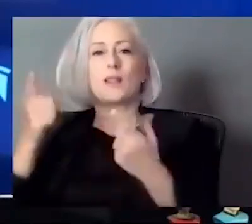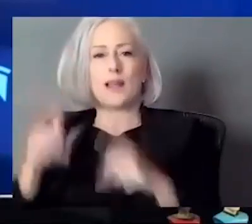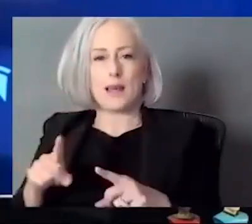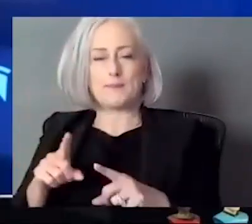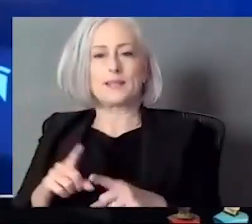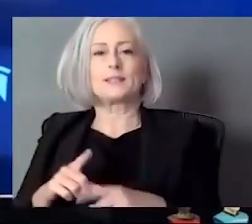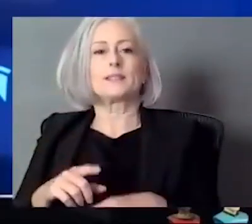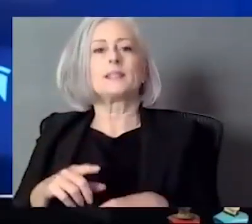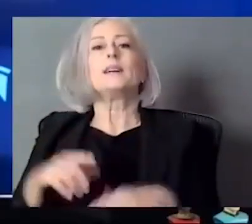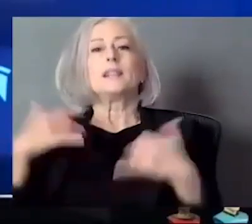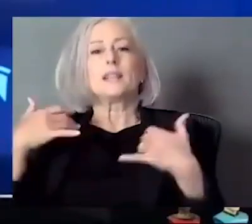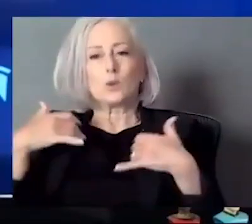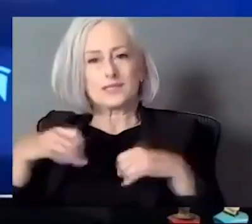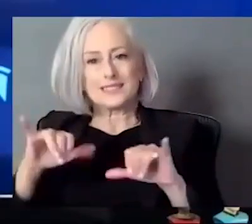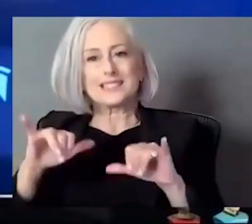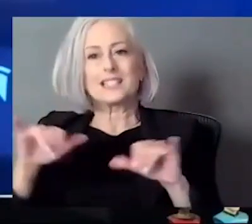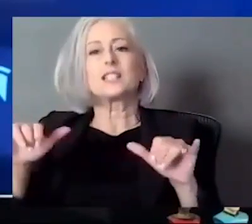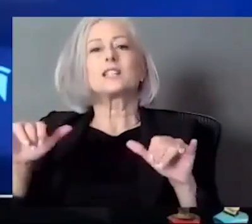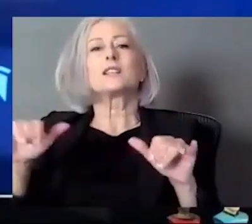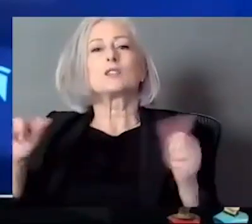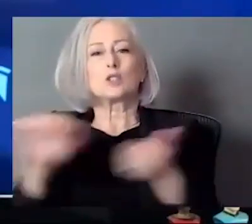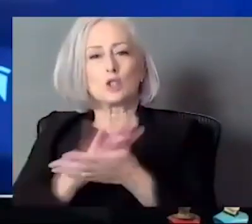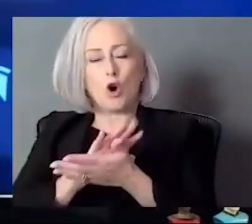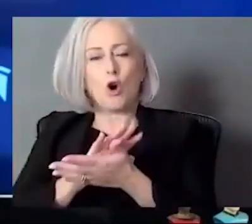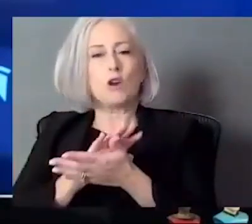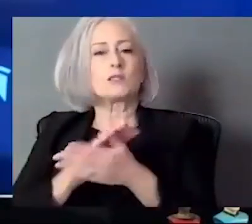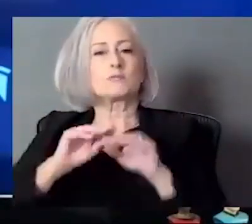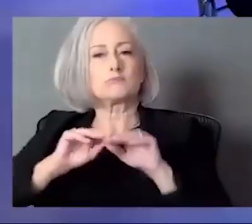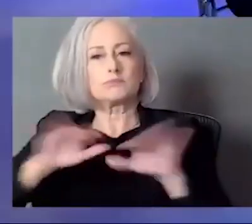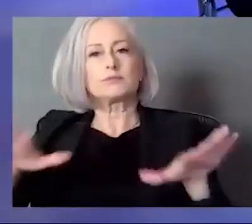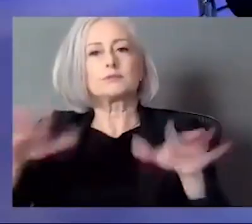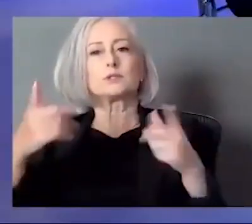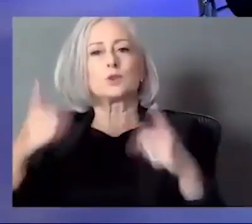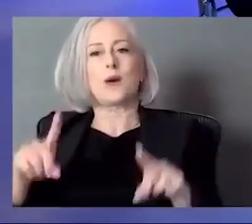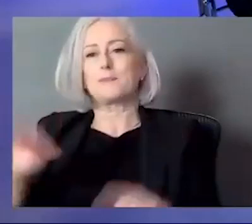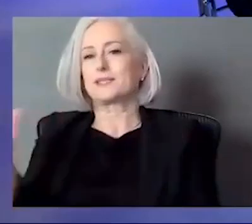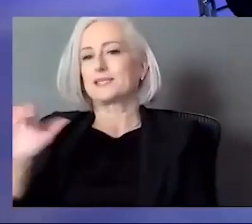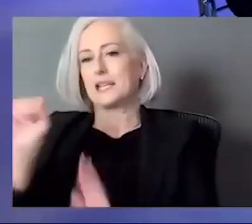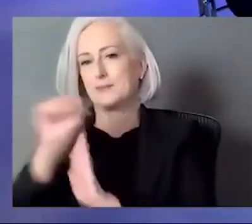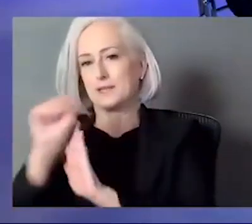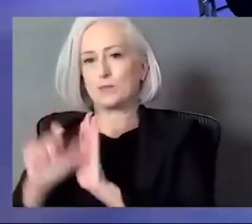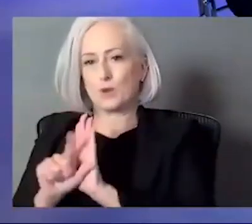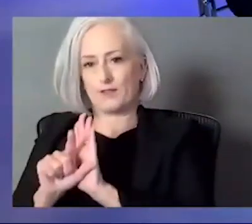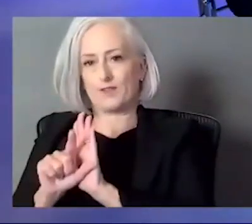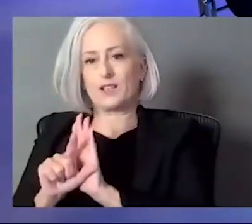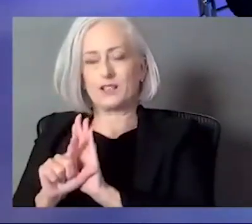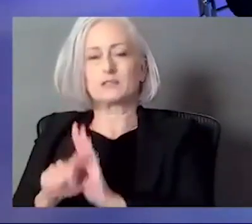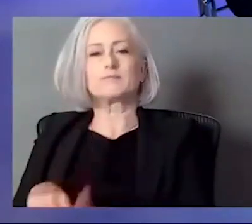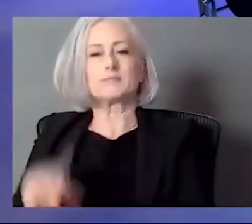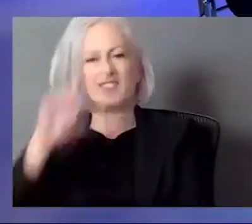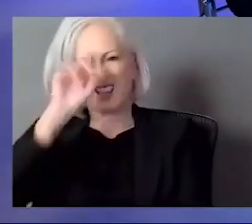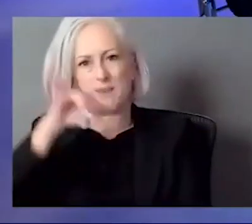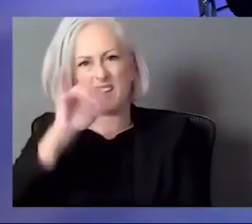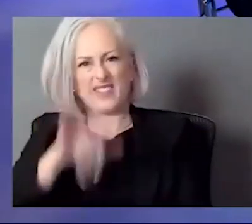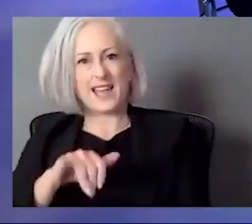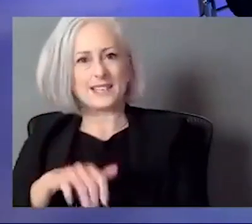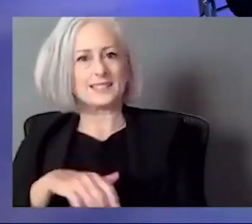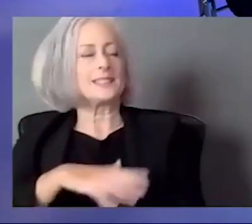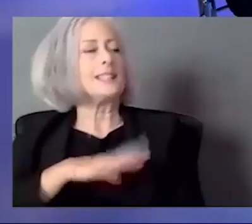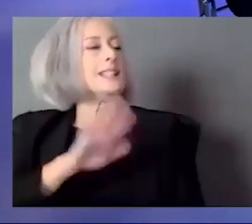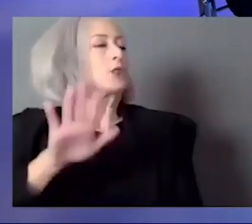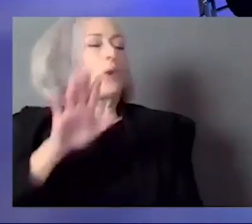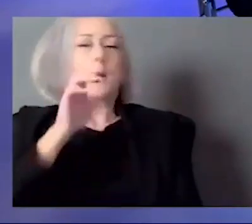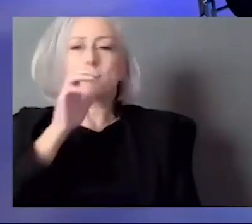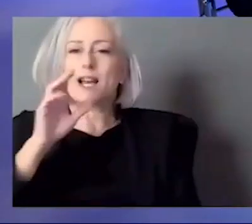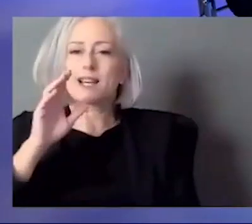the surge like we see in Springfield and other areas of the country. All right. It's a geyser. Think about that. All right, so if my kids are willing to wear masks, I'm not going to argue with that. I'm going to let